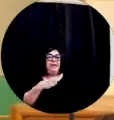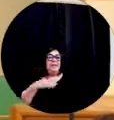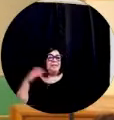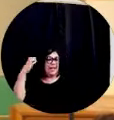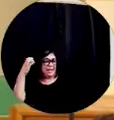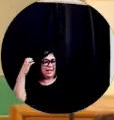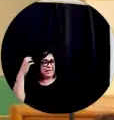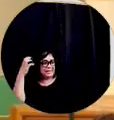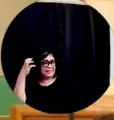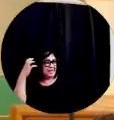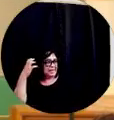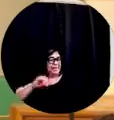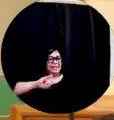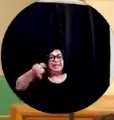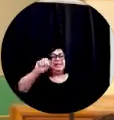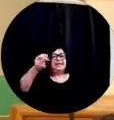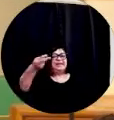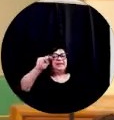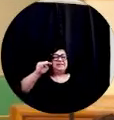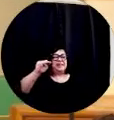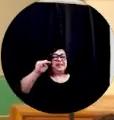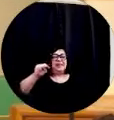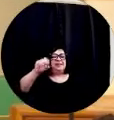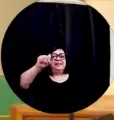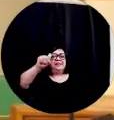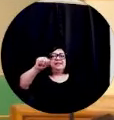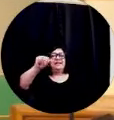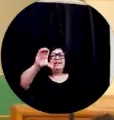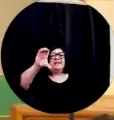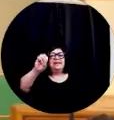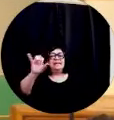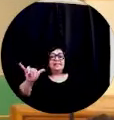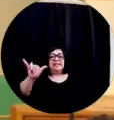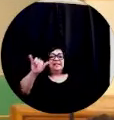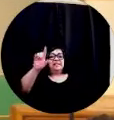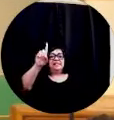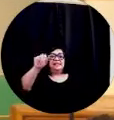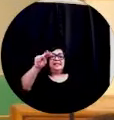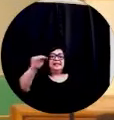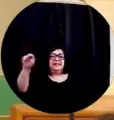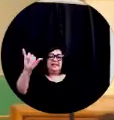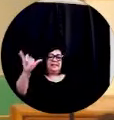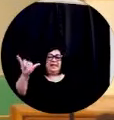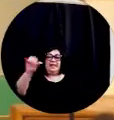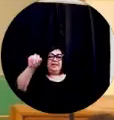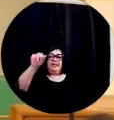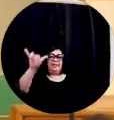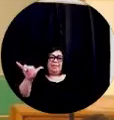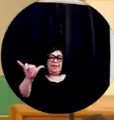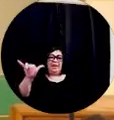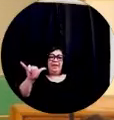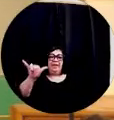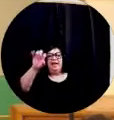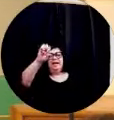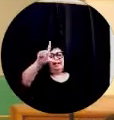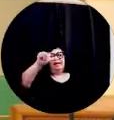I have John, Stacy, and Elaine, Danny, Nay, I know them faces right there.